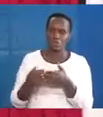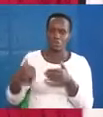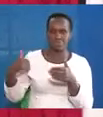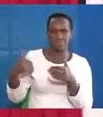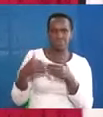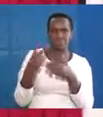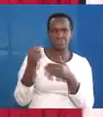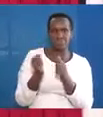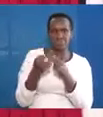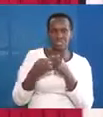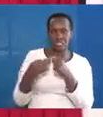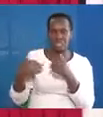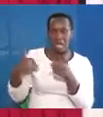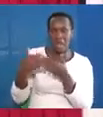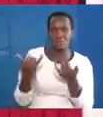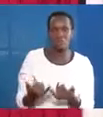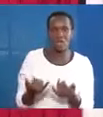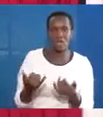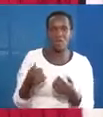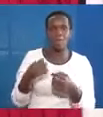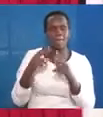country since then,